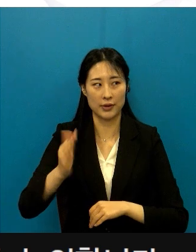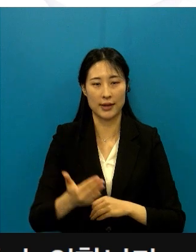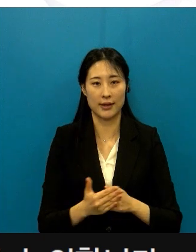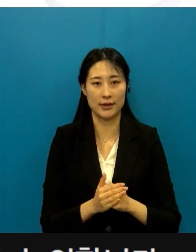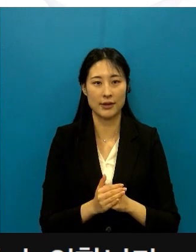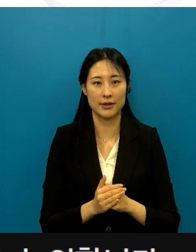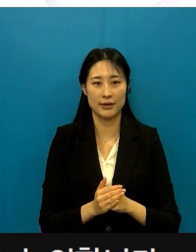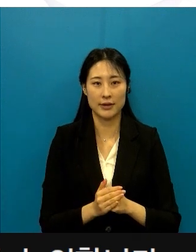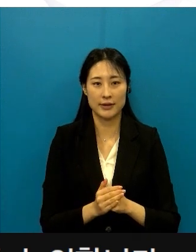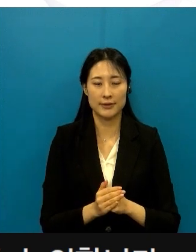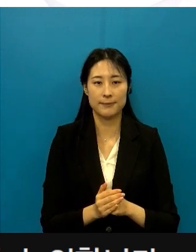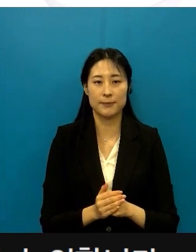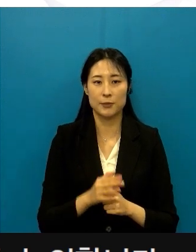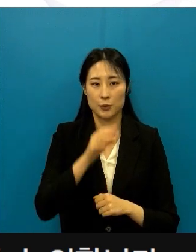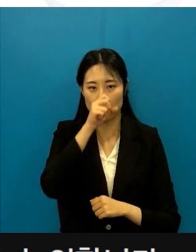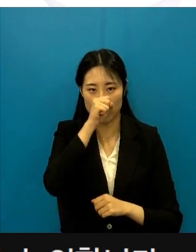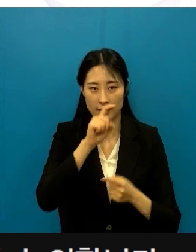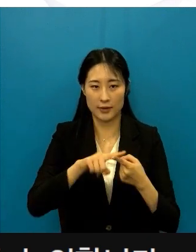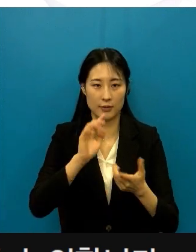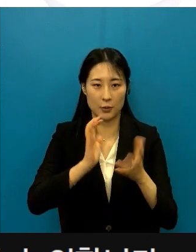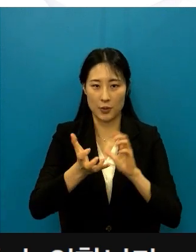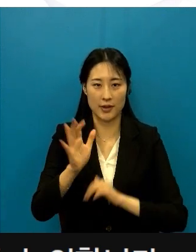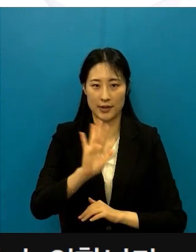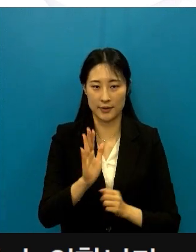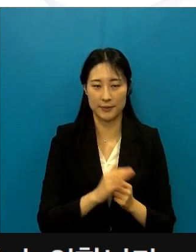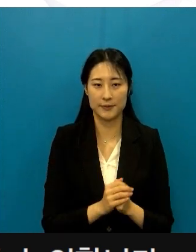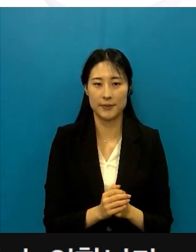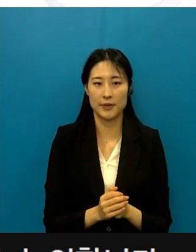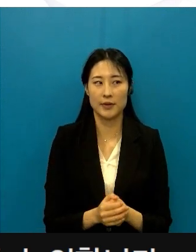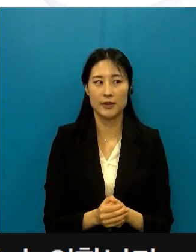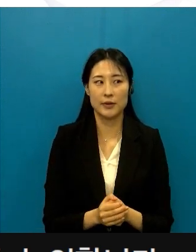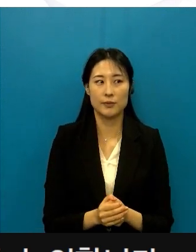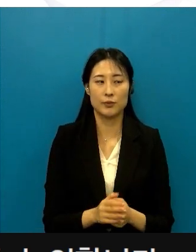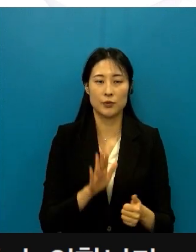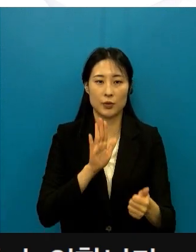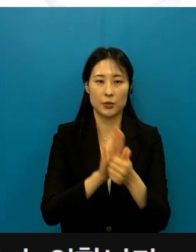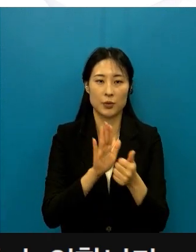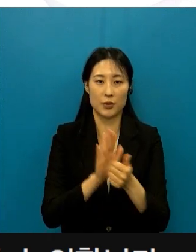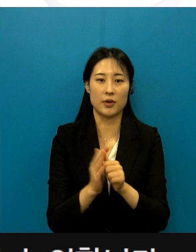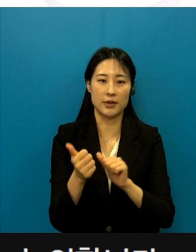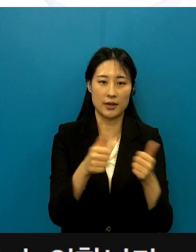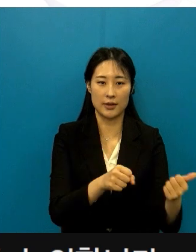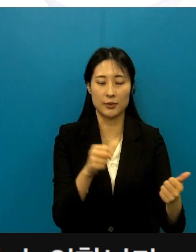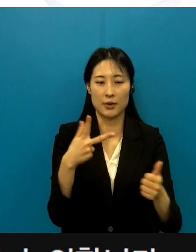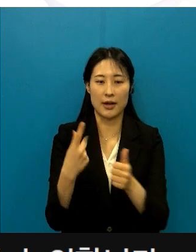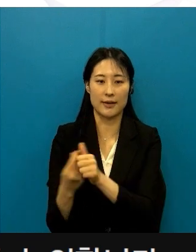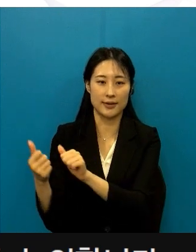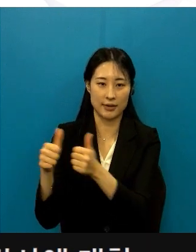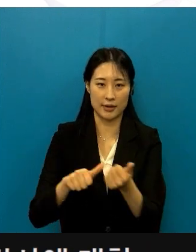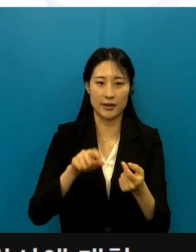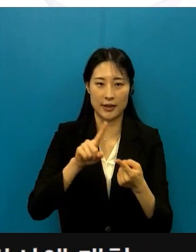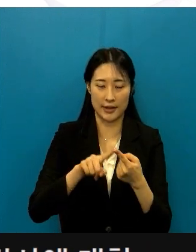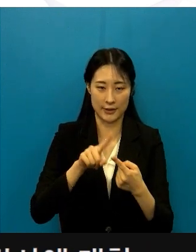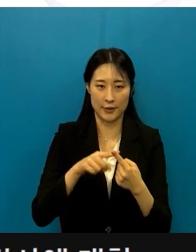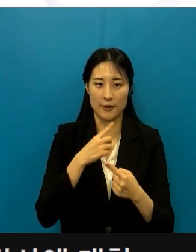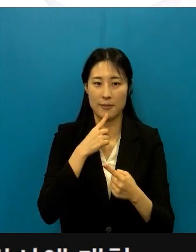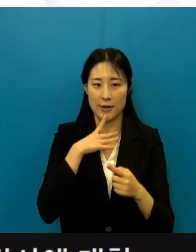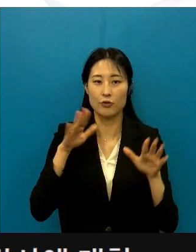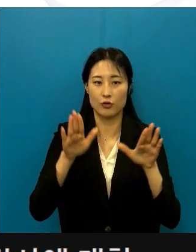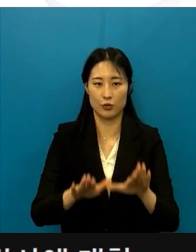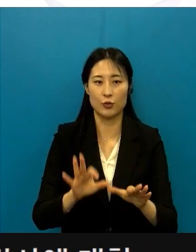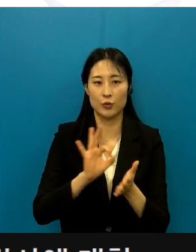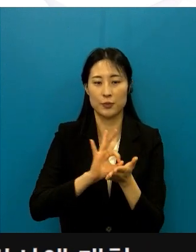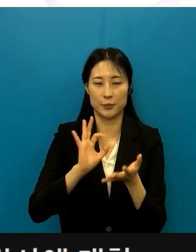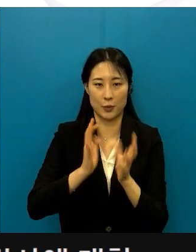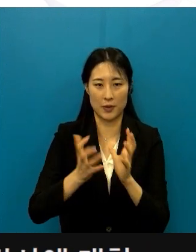the place of death. And generally, as an underlying definition, a good death is